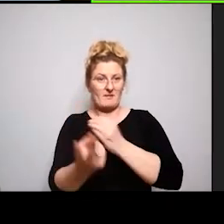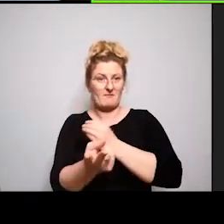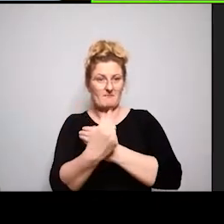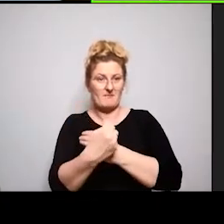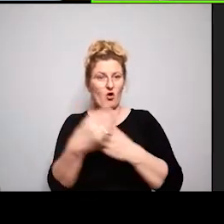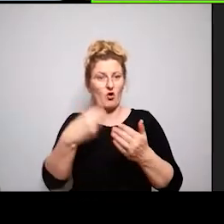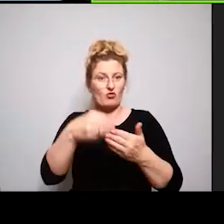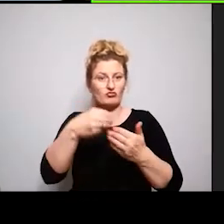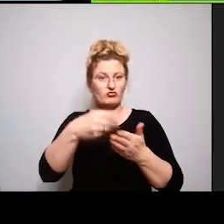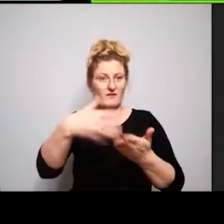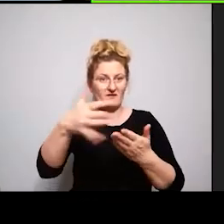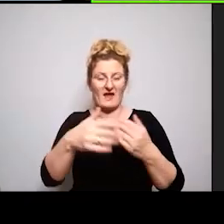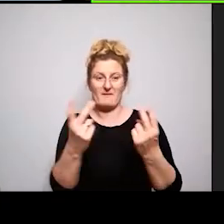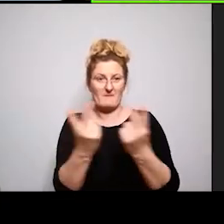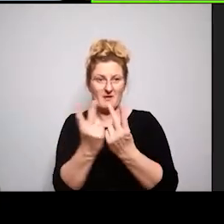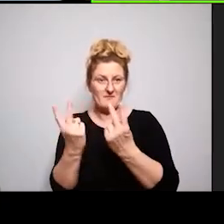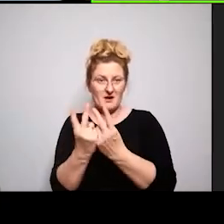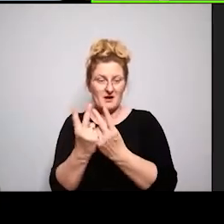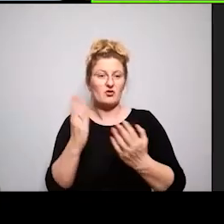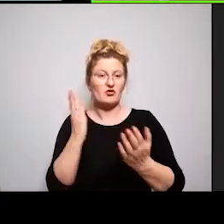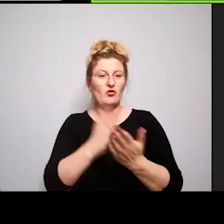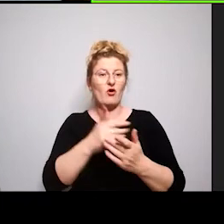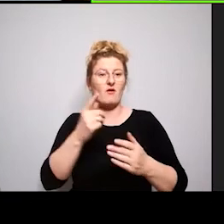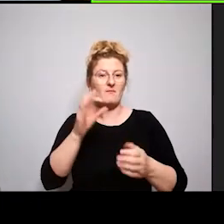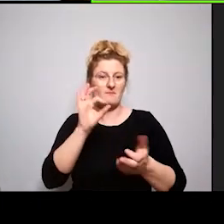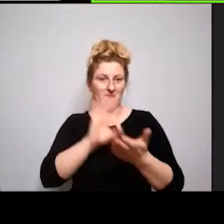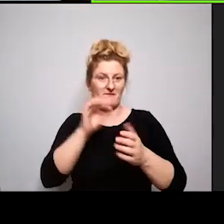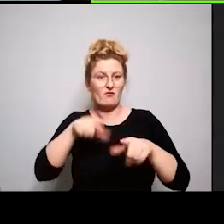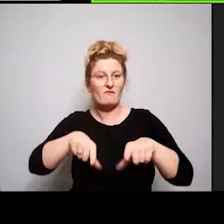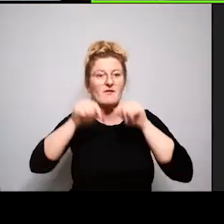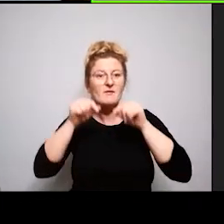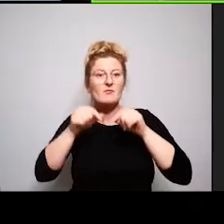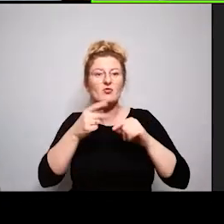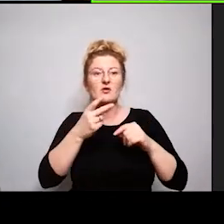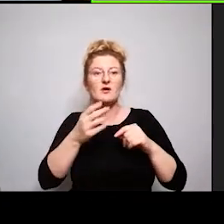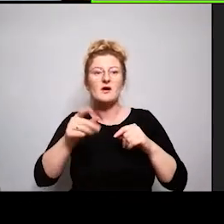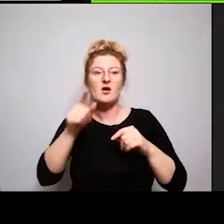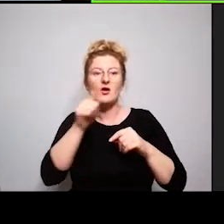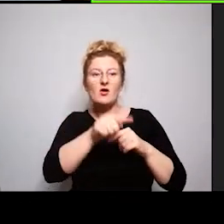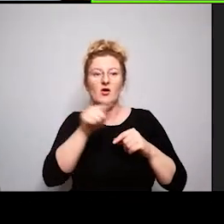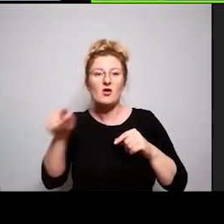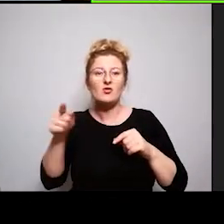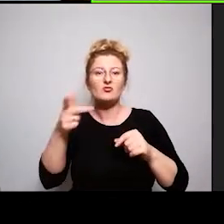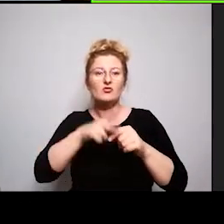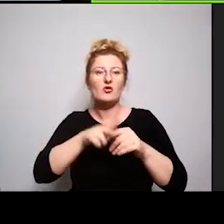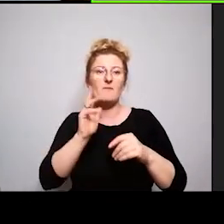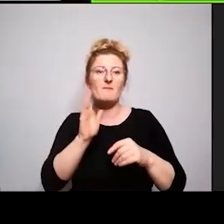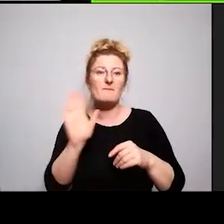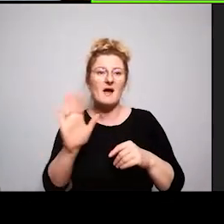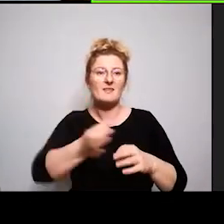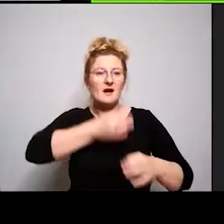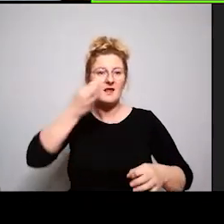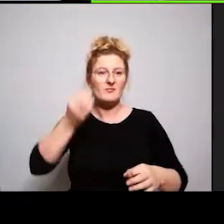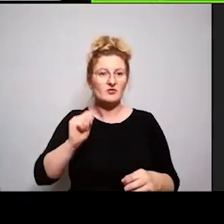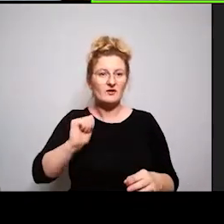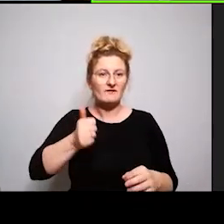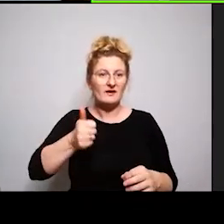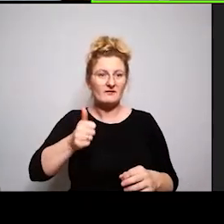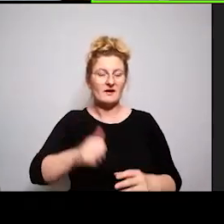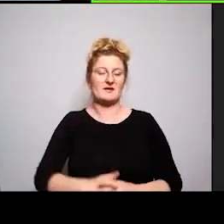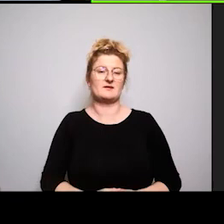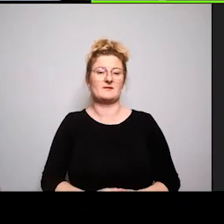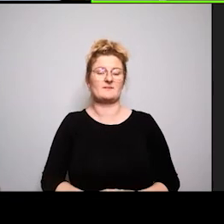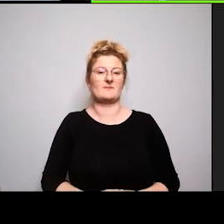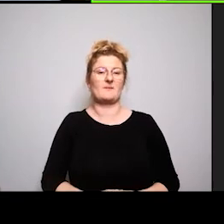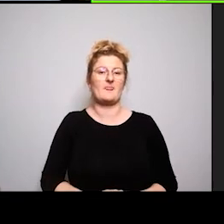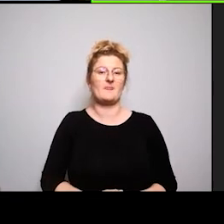to stay at home and raise their children, but it's also a choice to continue career and share this